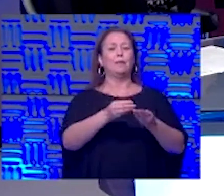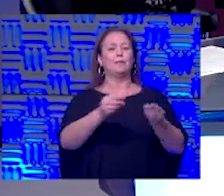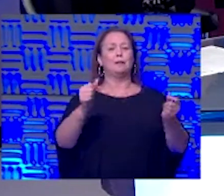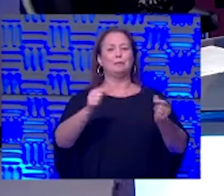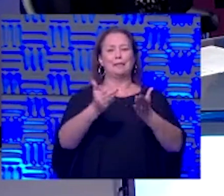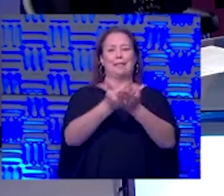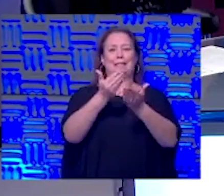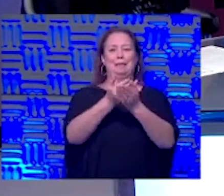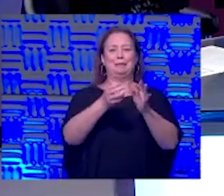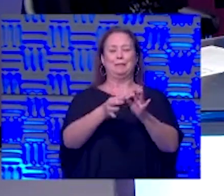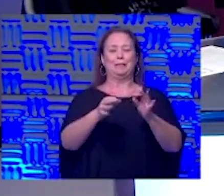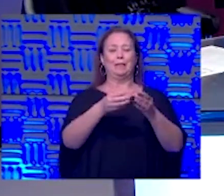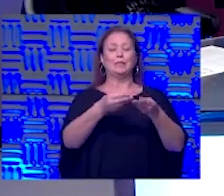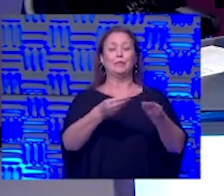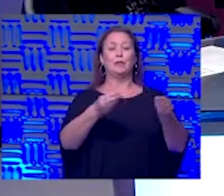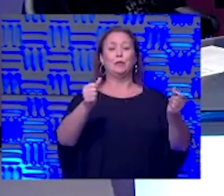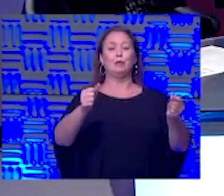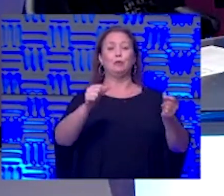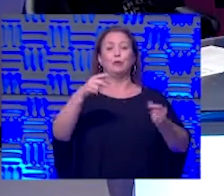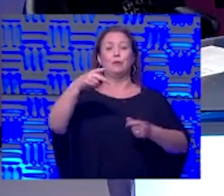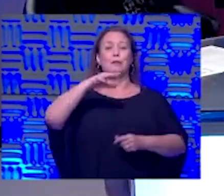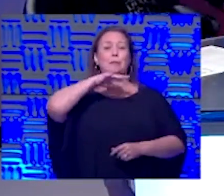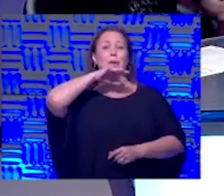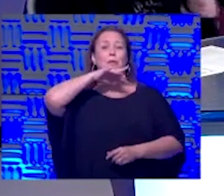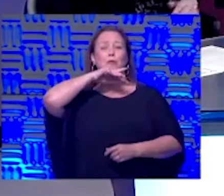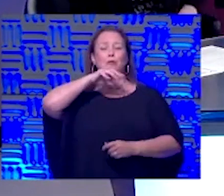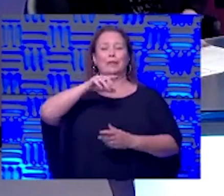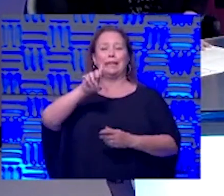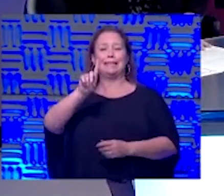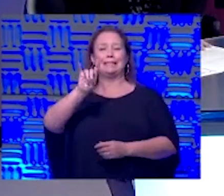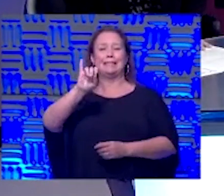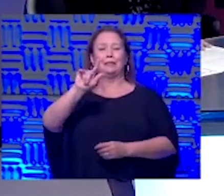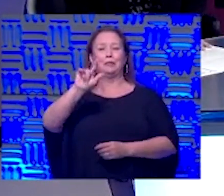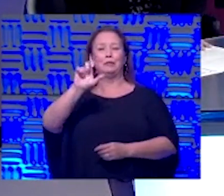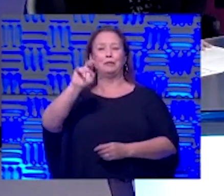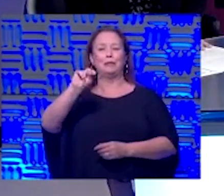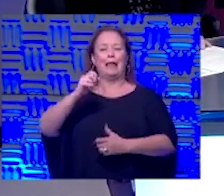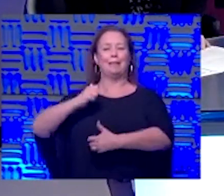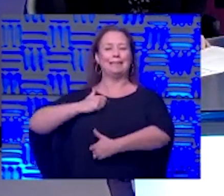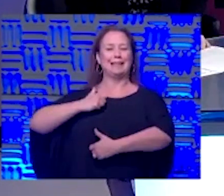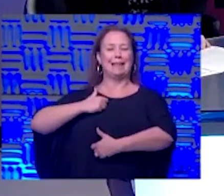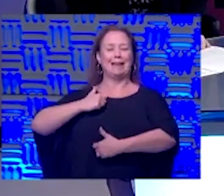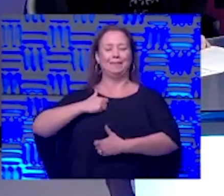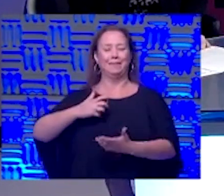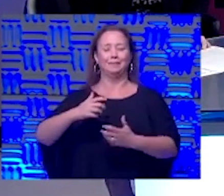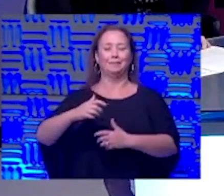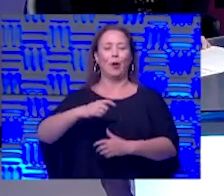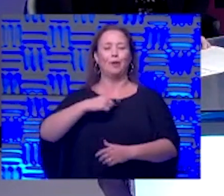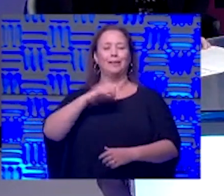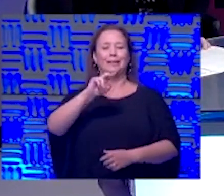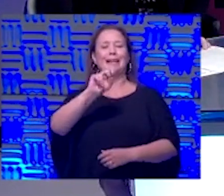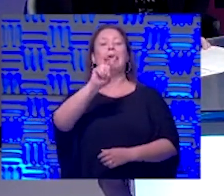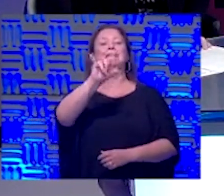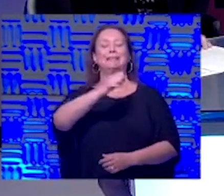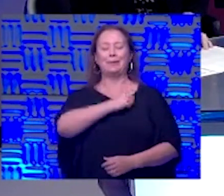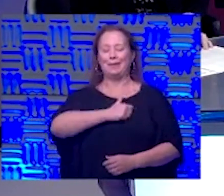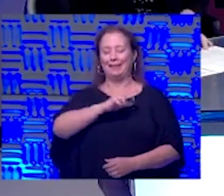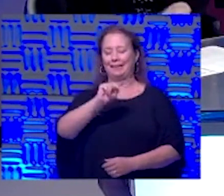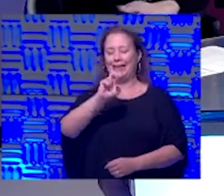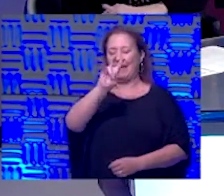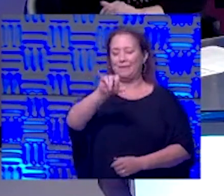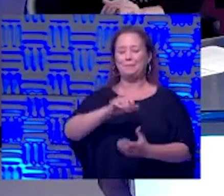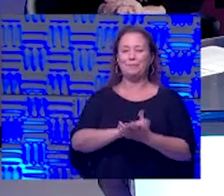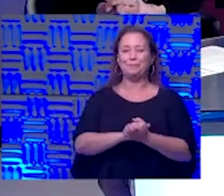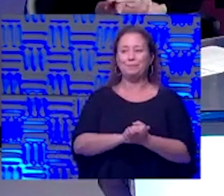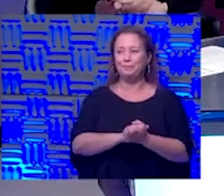old Navy one. Solution That's to from pollution is dilution. Okay, I like that. That's the Navy. Hey, Dr. Hawkinson,